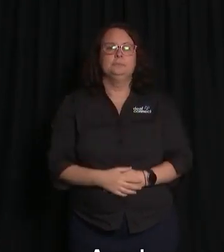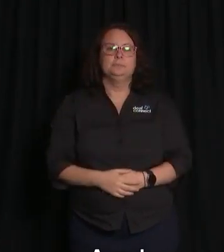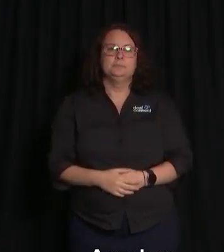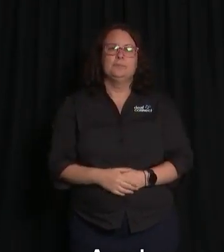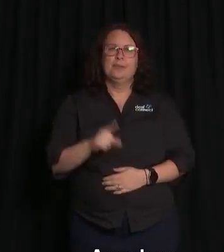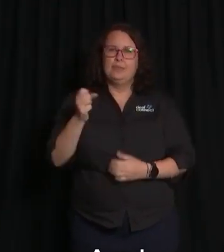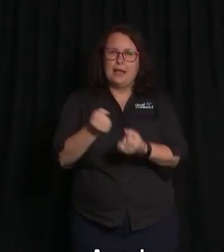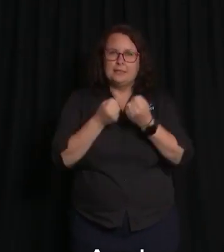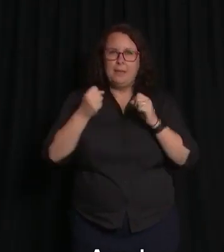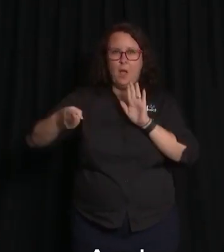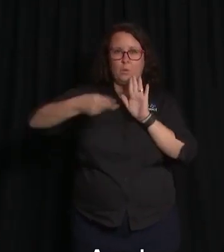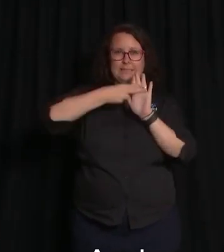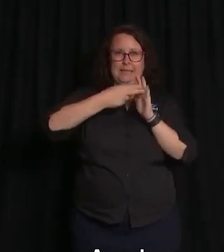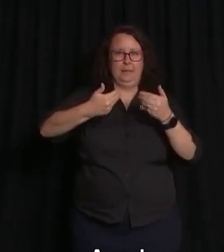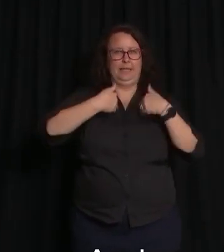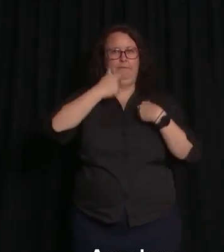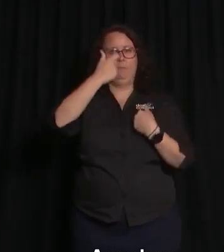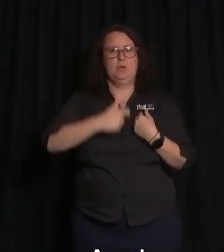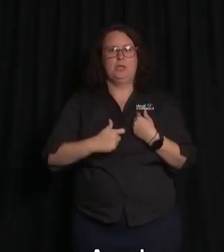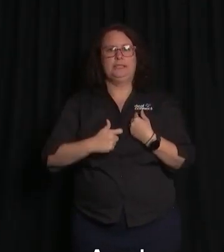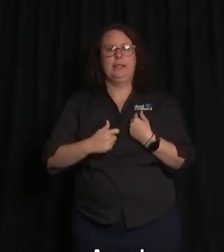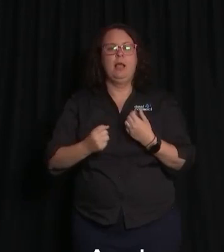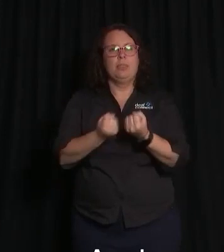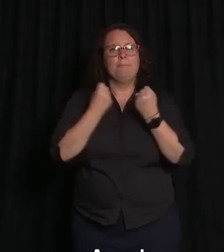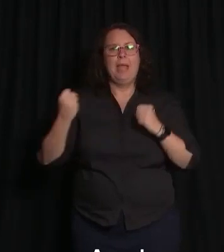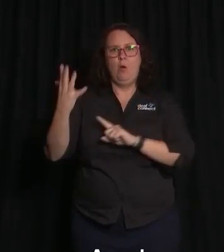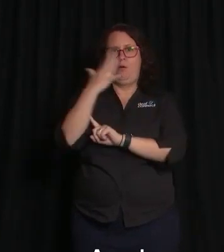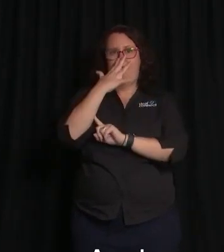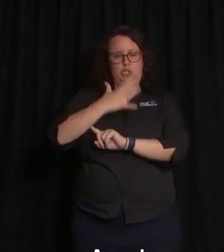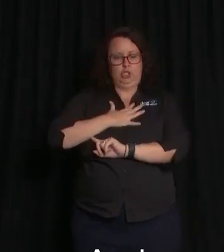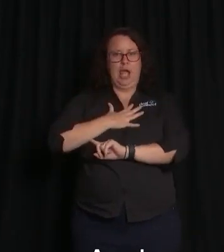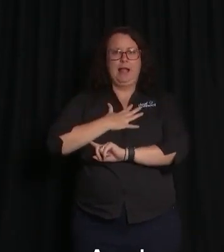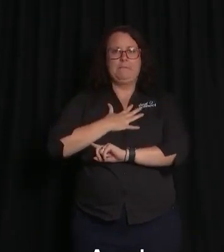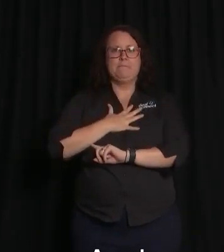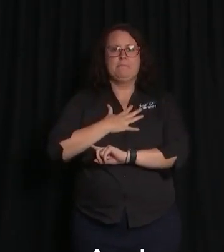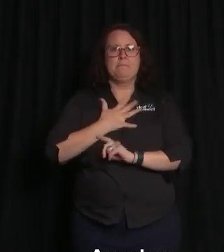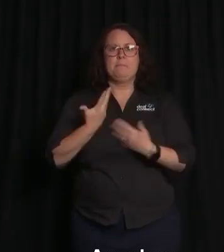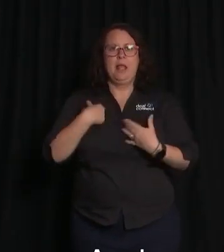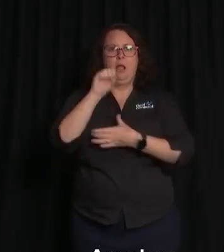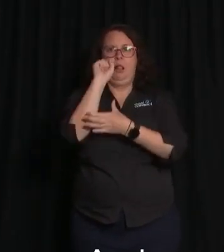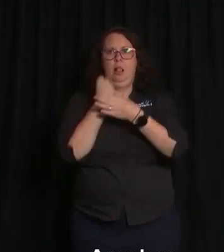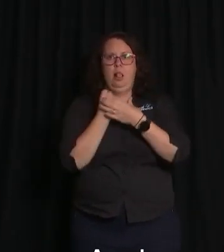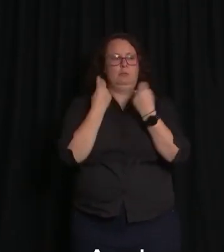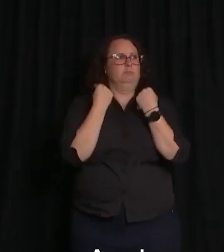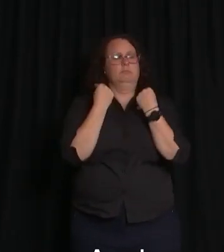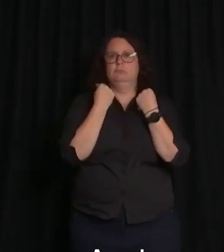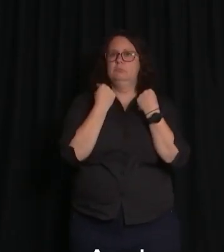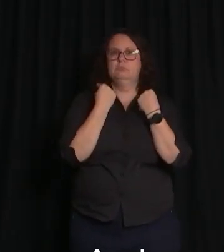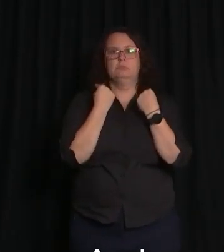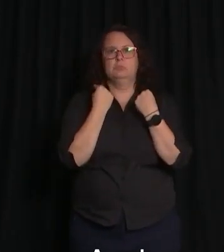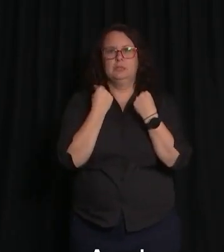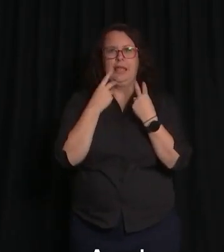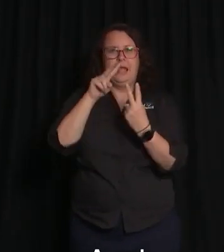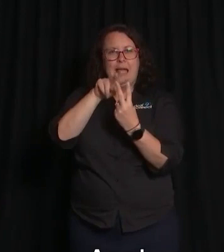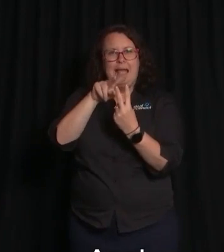stigma, and that is the power of shame. Despite the miraculous advances in medical science, those twin forces continue to